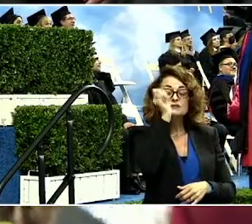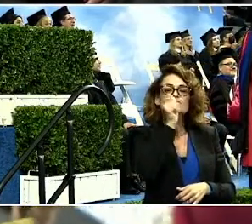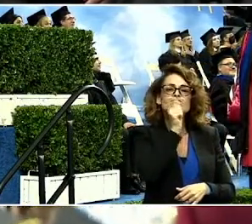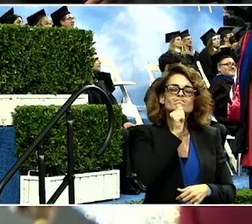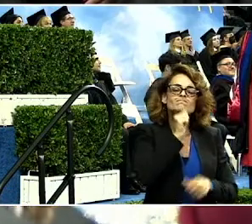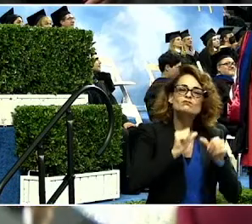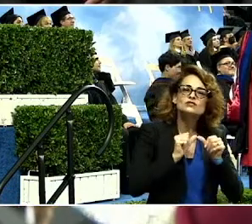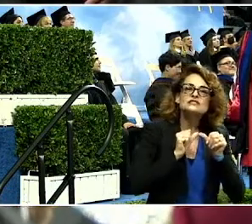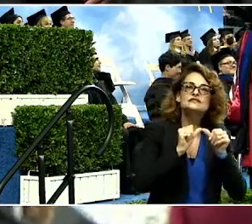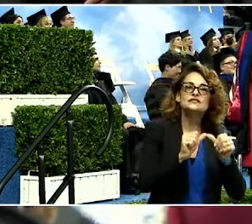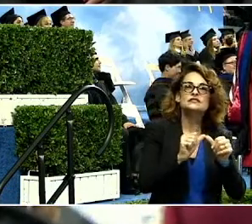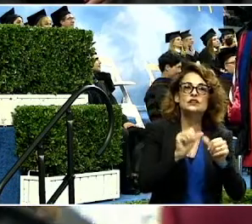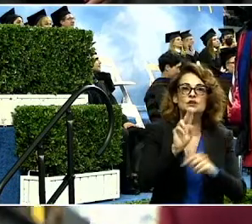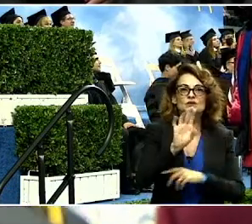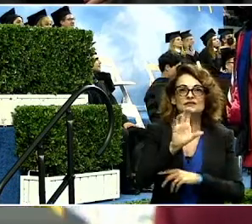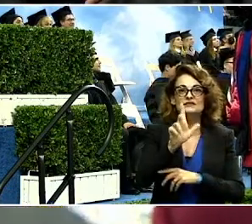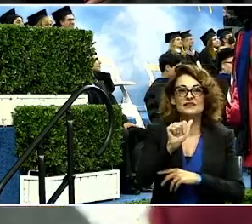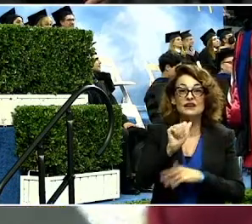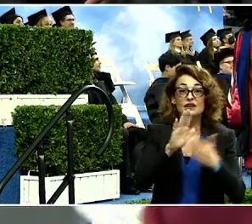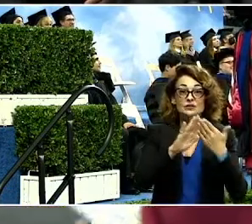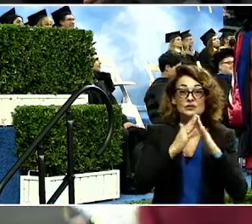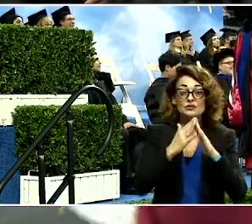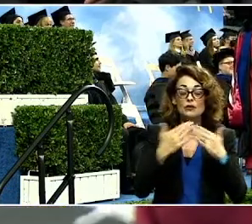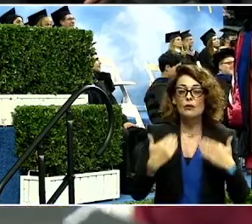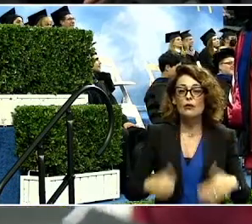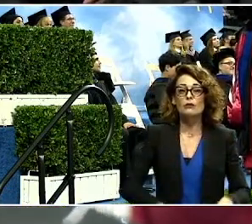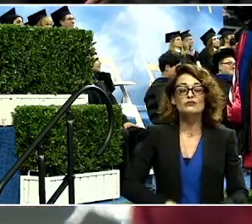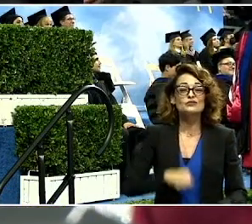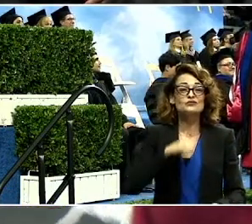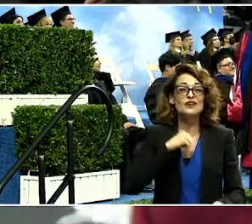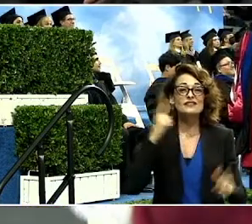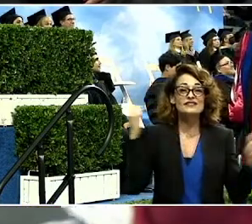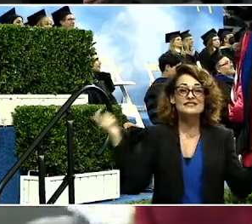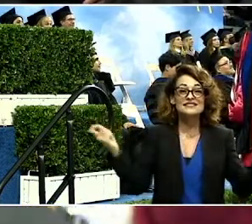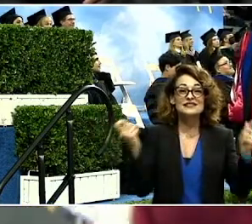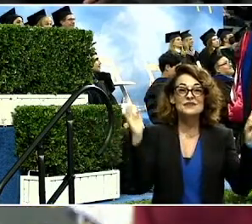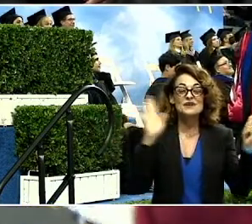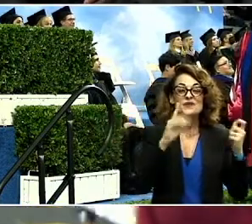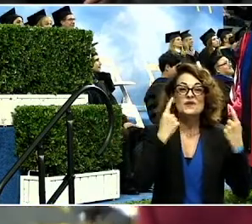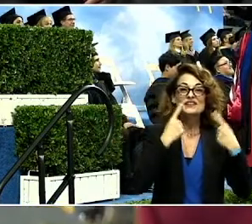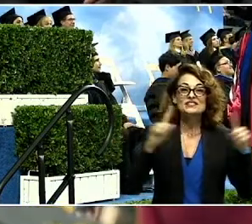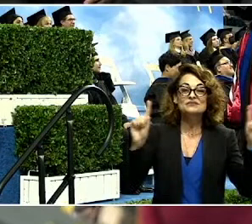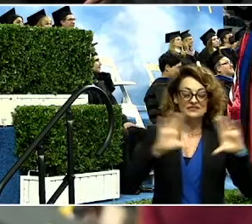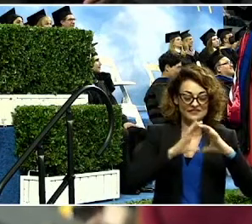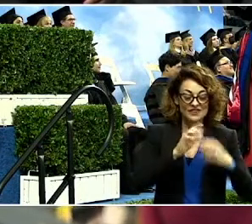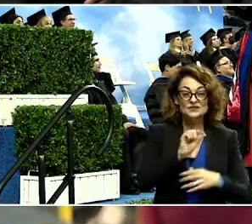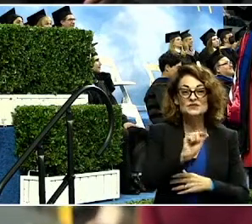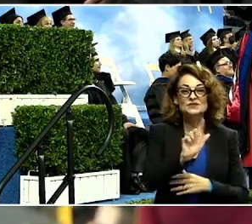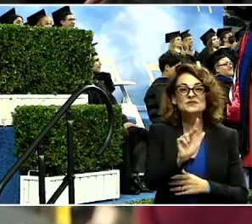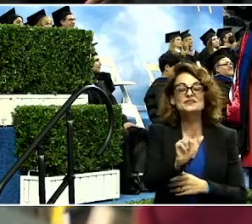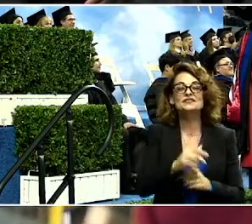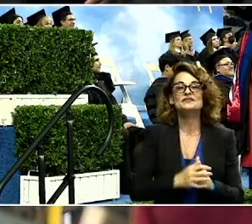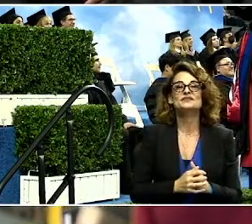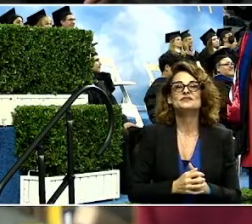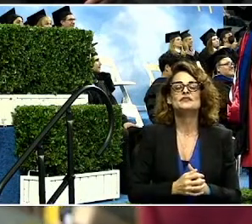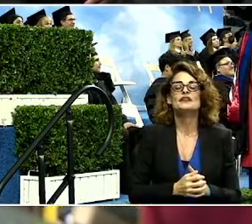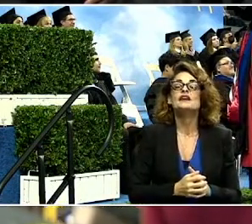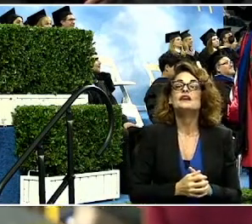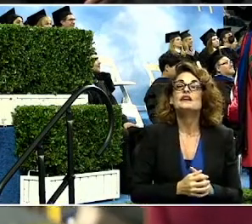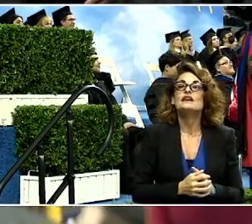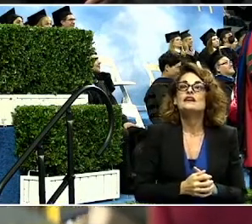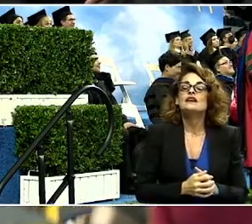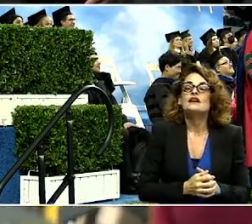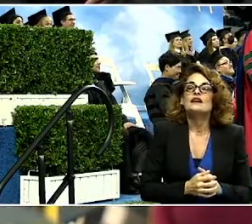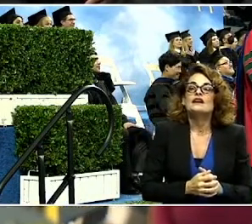The UCLA community takes great pride in celebrating the achievements of the class of 2023. More than anything, I hope